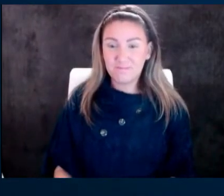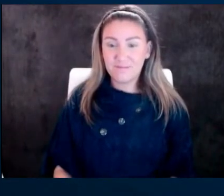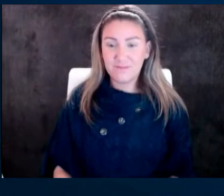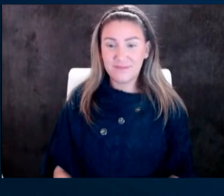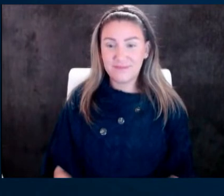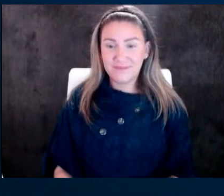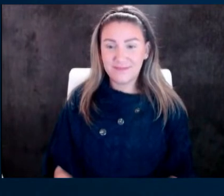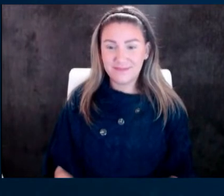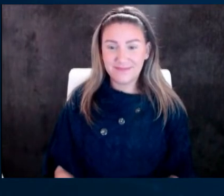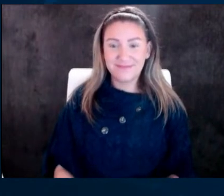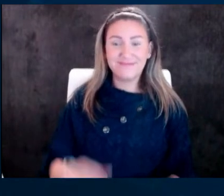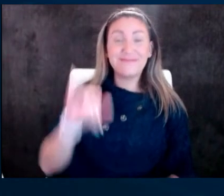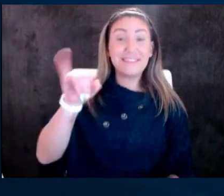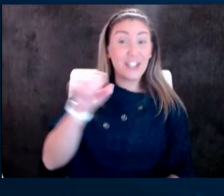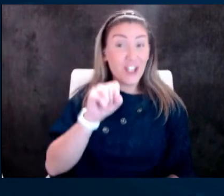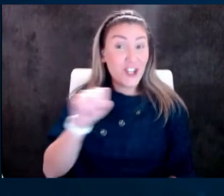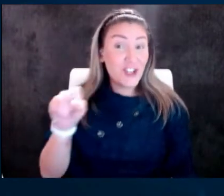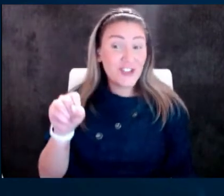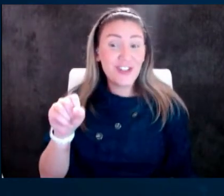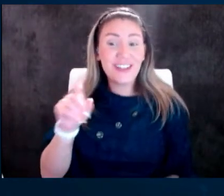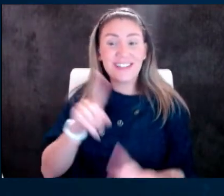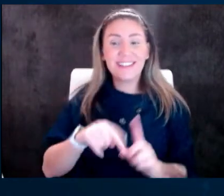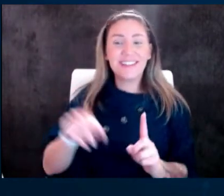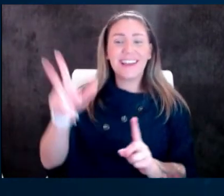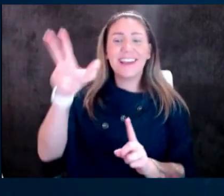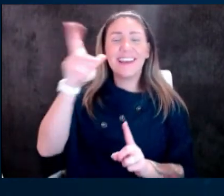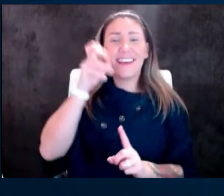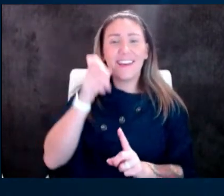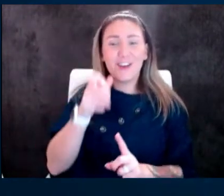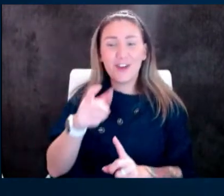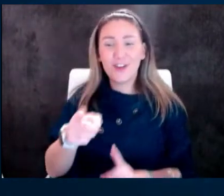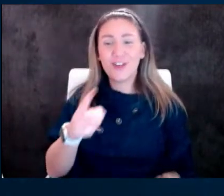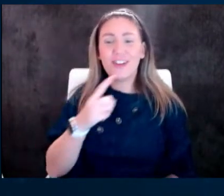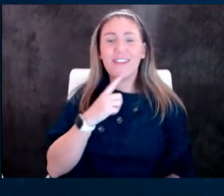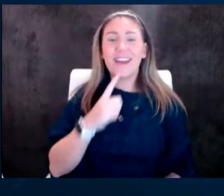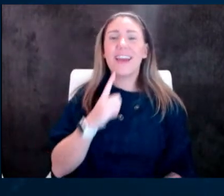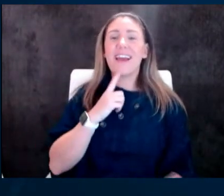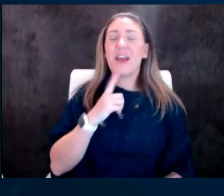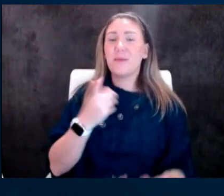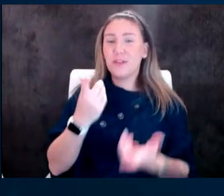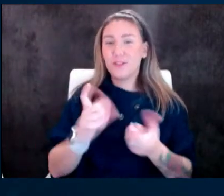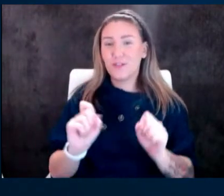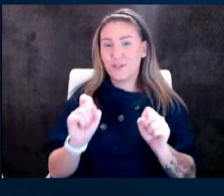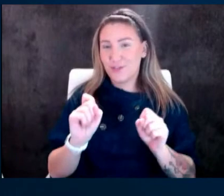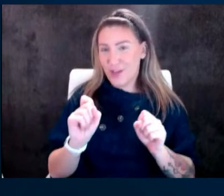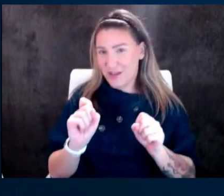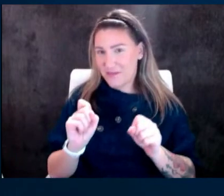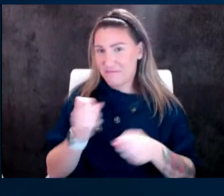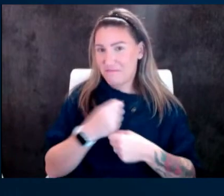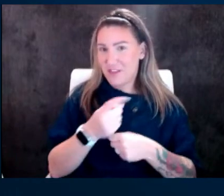Jess, are you out there, Jess? We're not hearing you, Jess. So I'm going to try to make you feel better with my bad parenting story. Go for